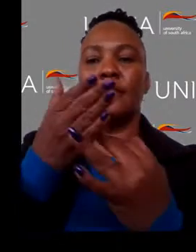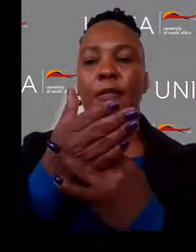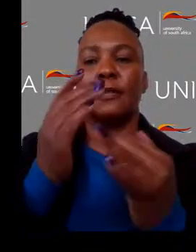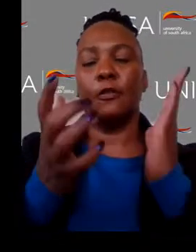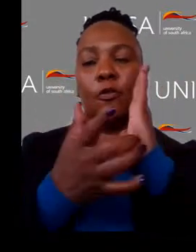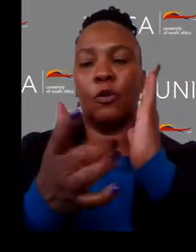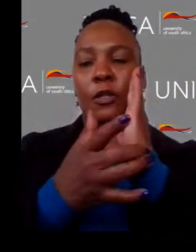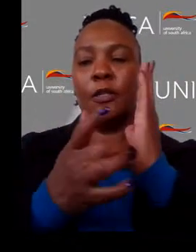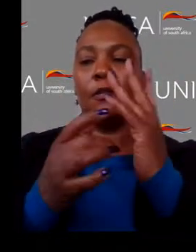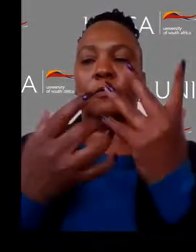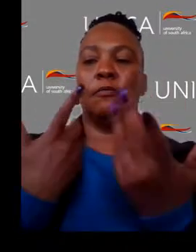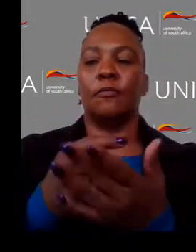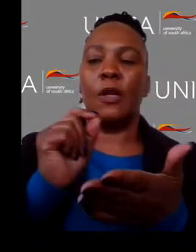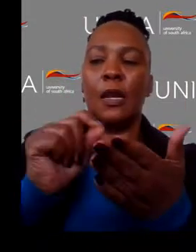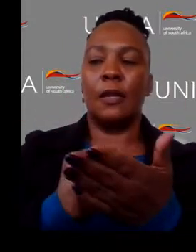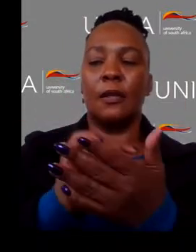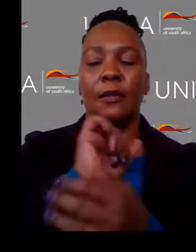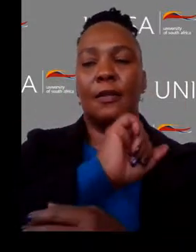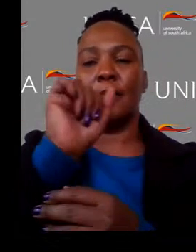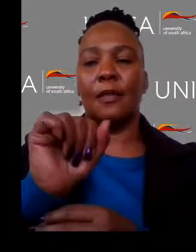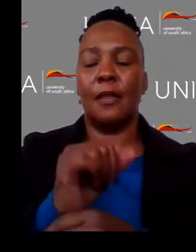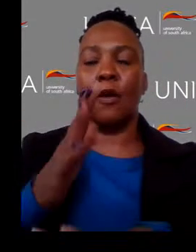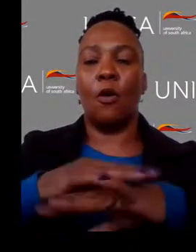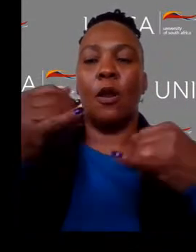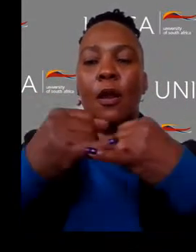order to write their online examinations.